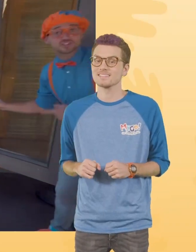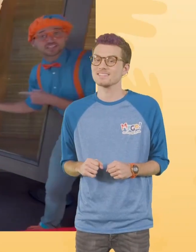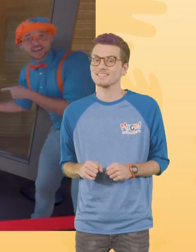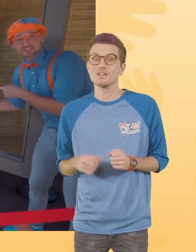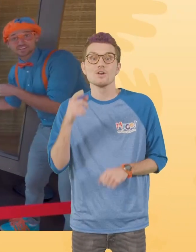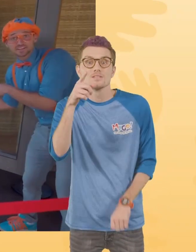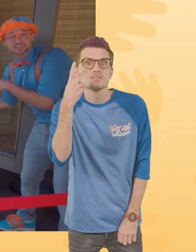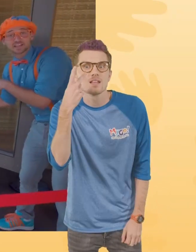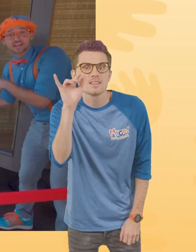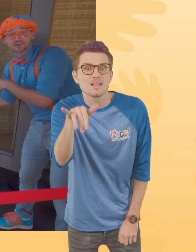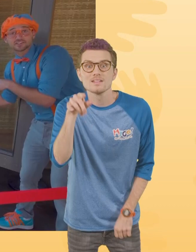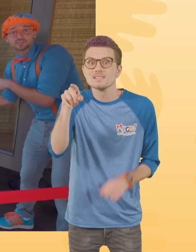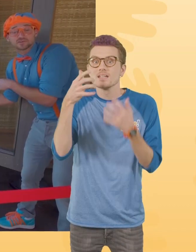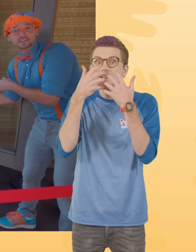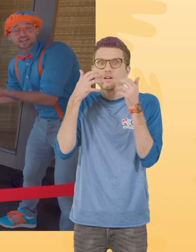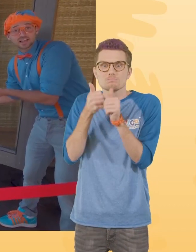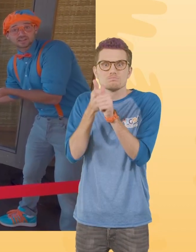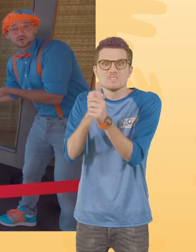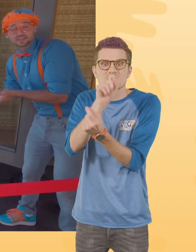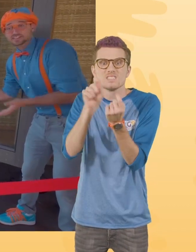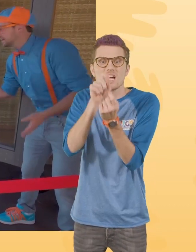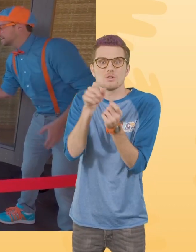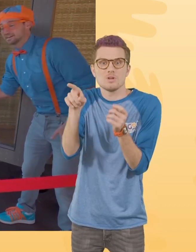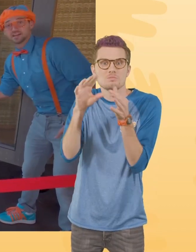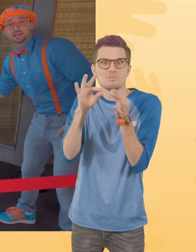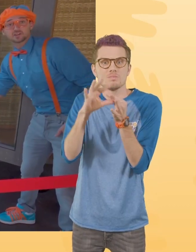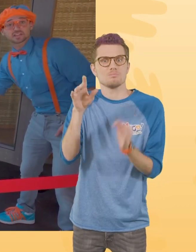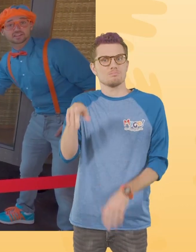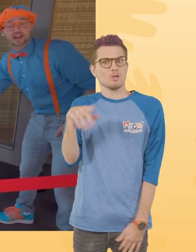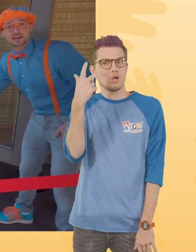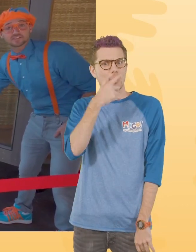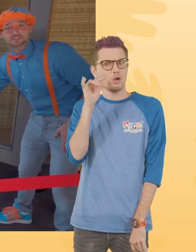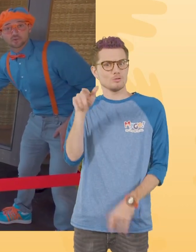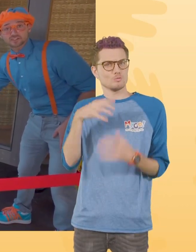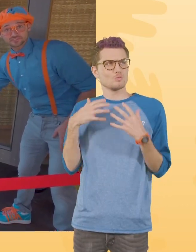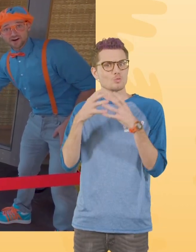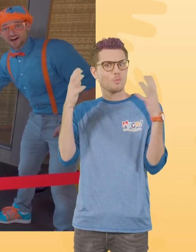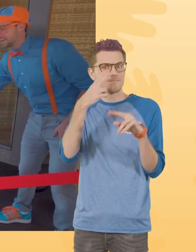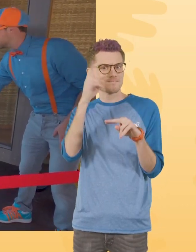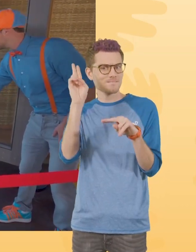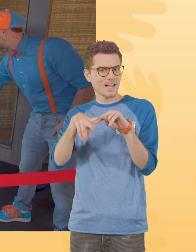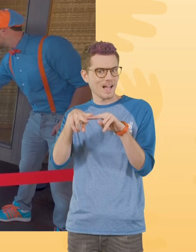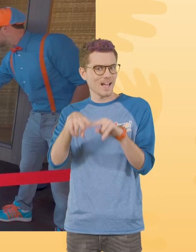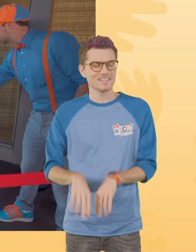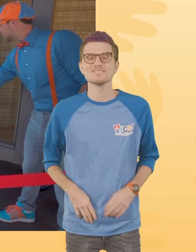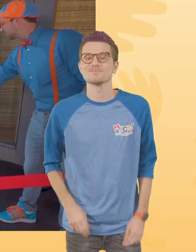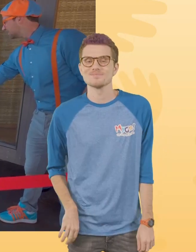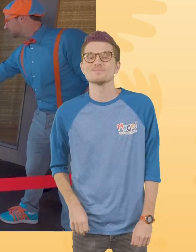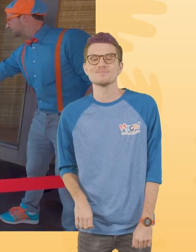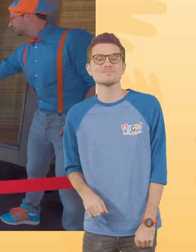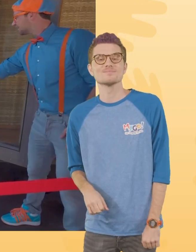Did you see that? The tiger is doing exactly what he's saying. It looks like they're having so much fun.